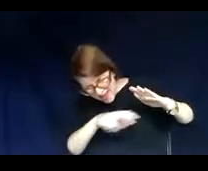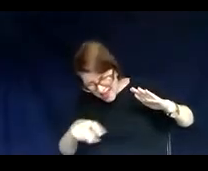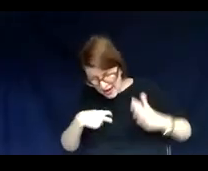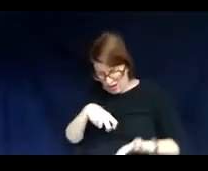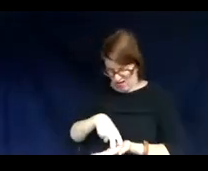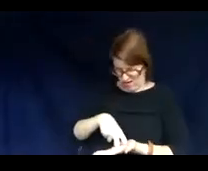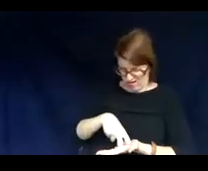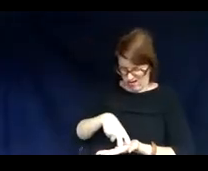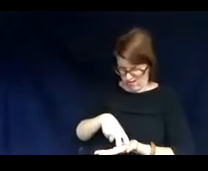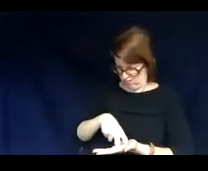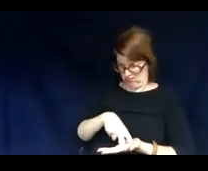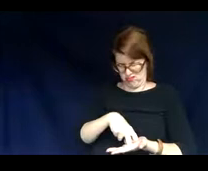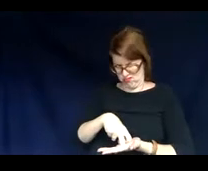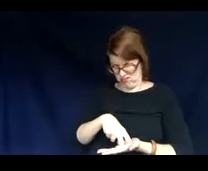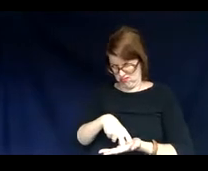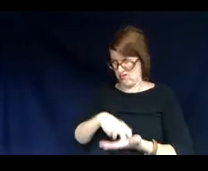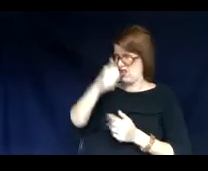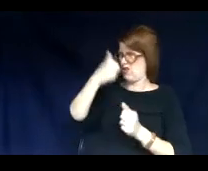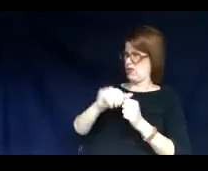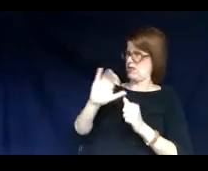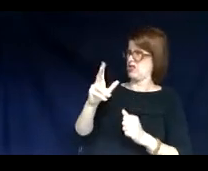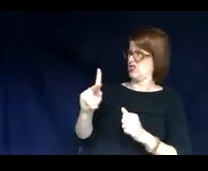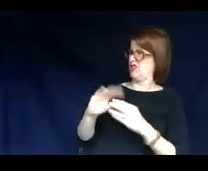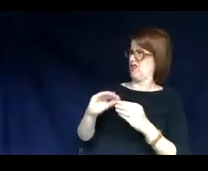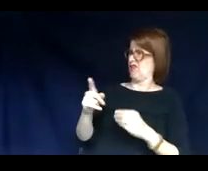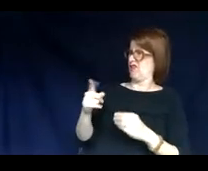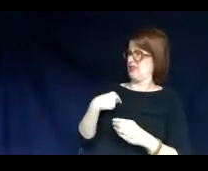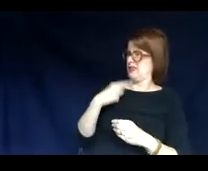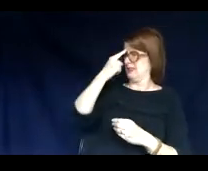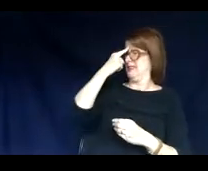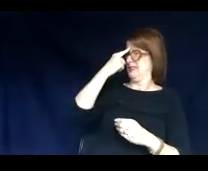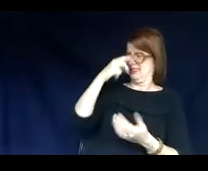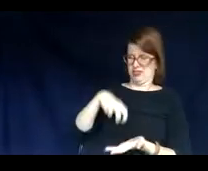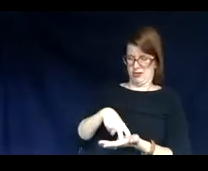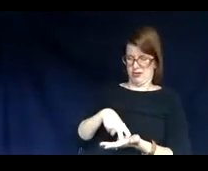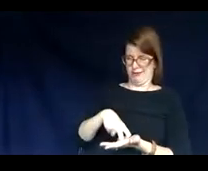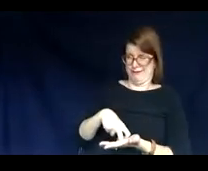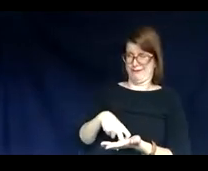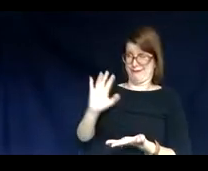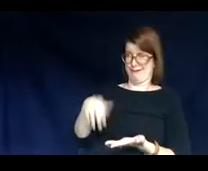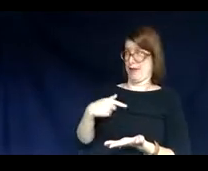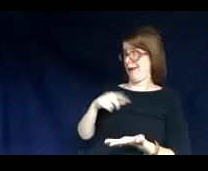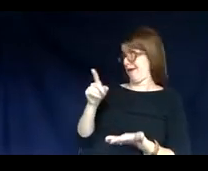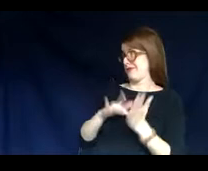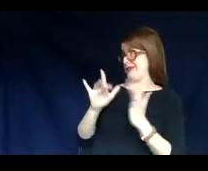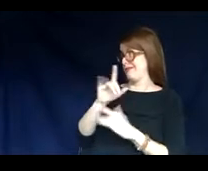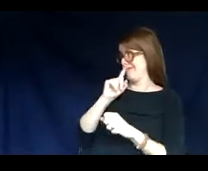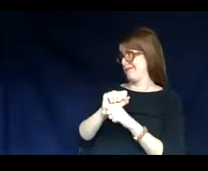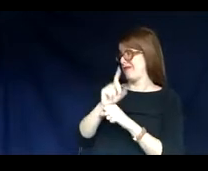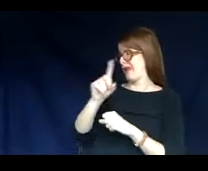Chuck making that statement. I think scoffingly I said, like, "Oh, Jesus, if you're really real, come live in my heart and show me what this is really